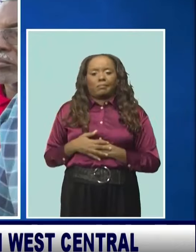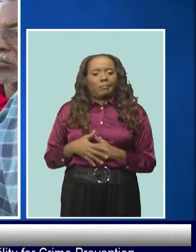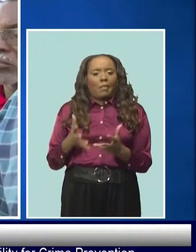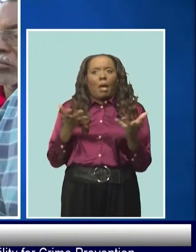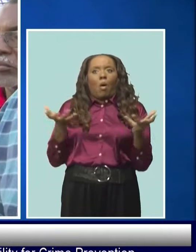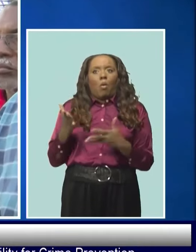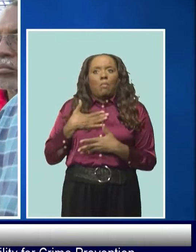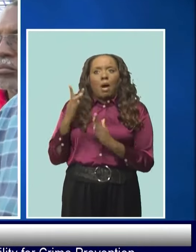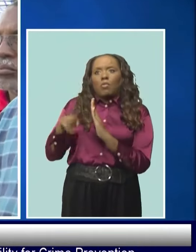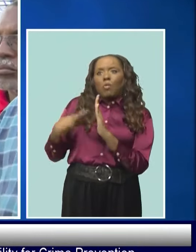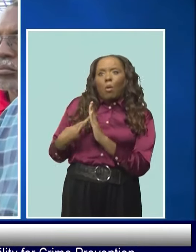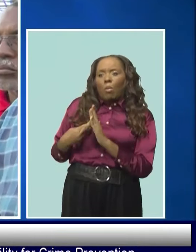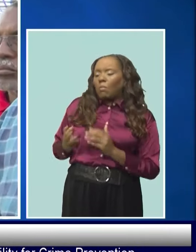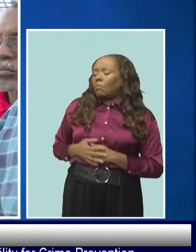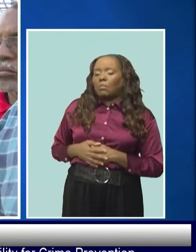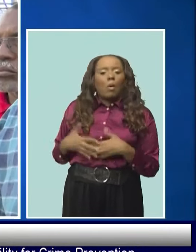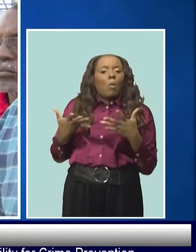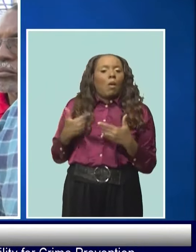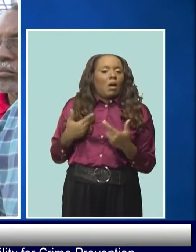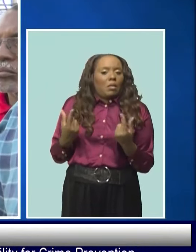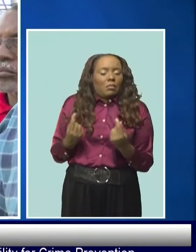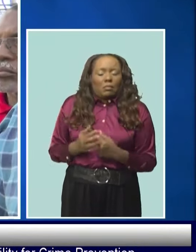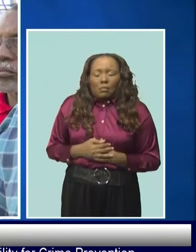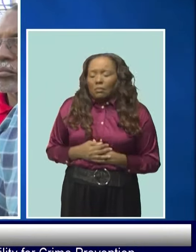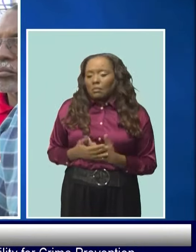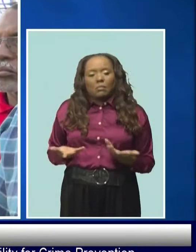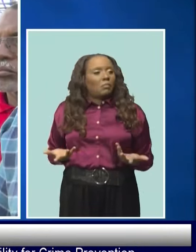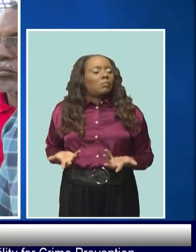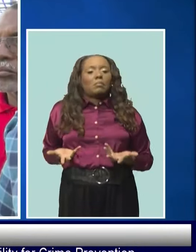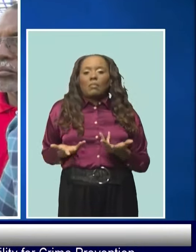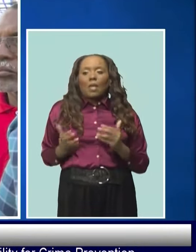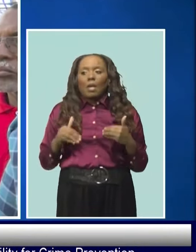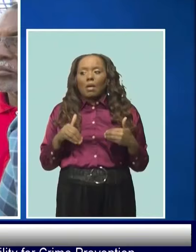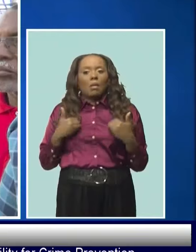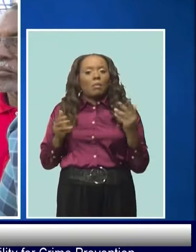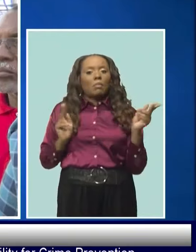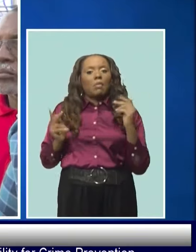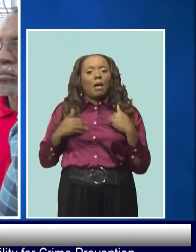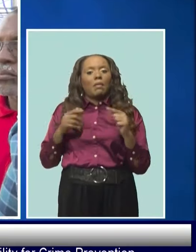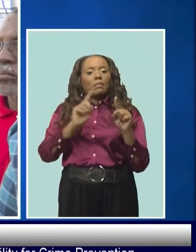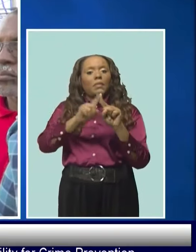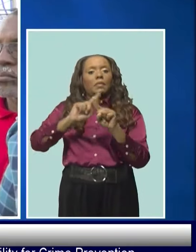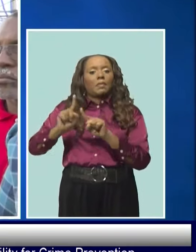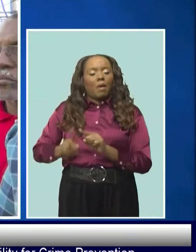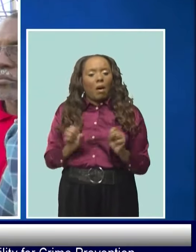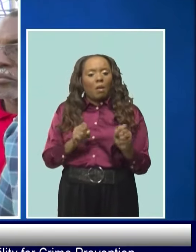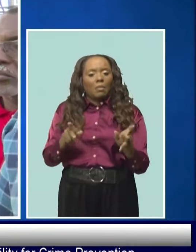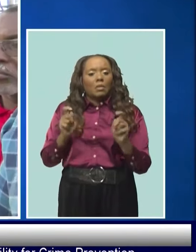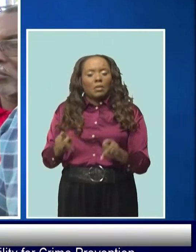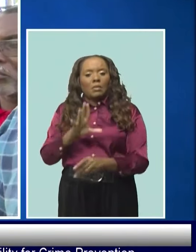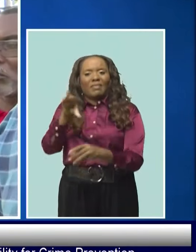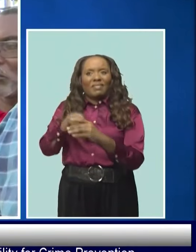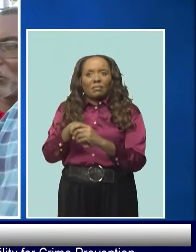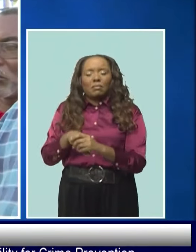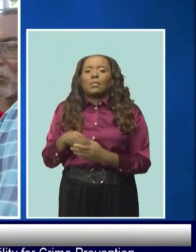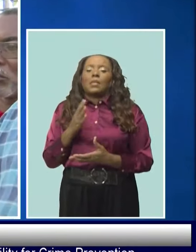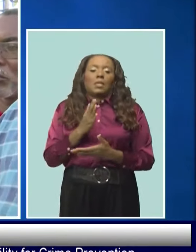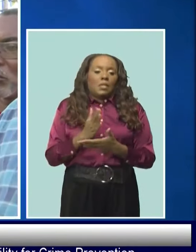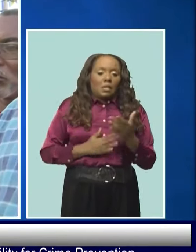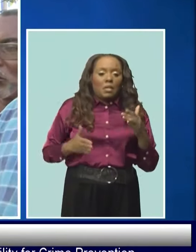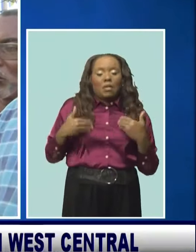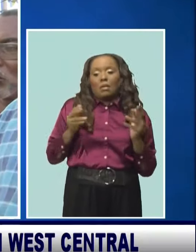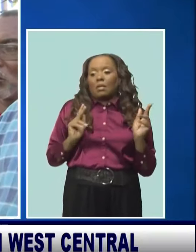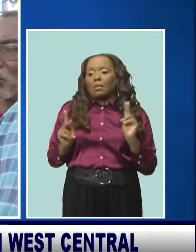many programs and many opportunities that young people can get themselves involved in. Some of them need a helping hand. Some of them need, as we would call it, a little